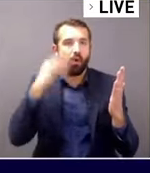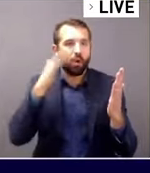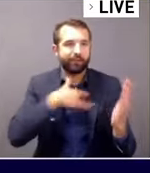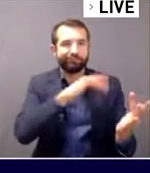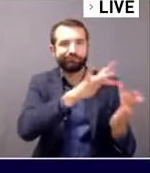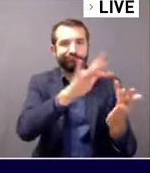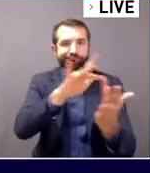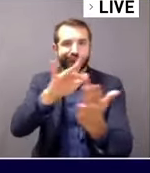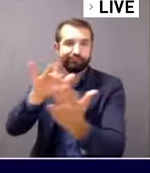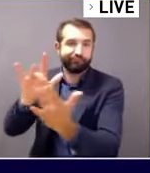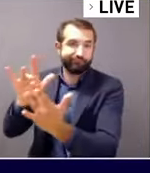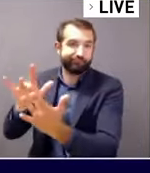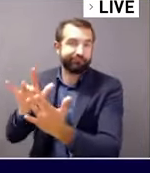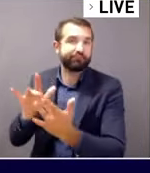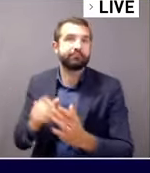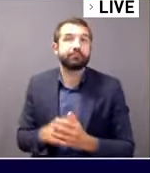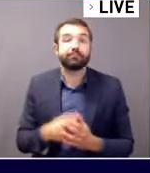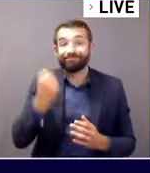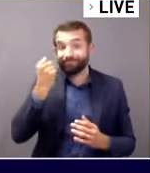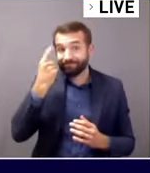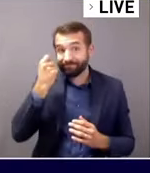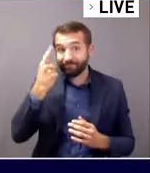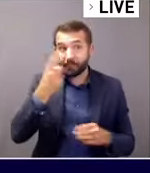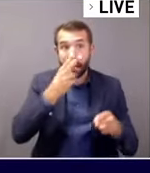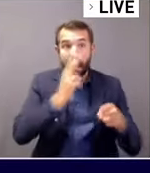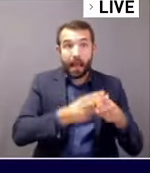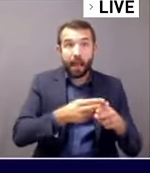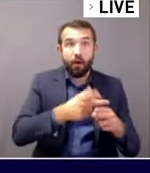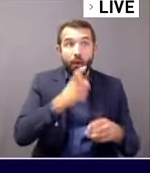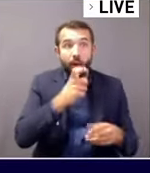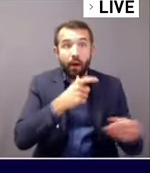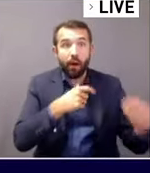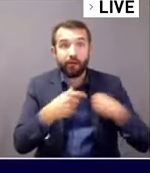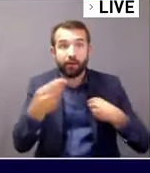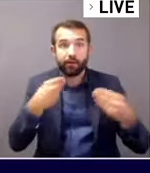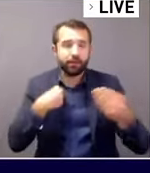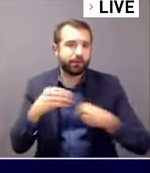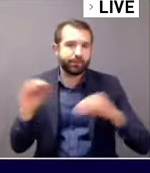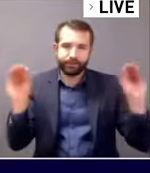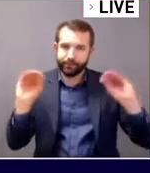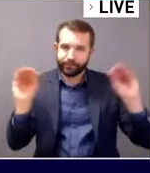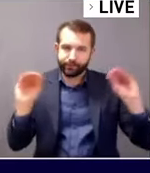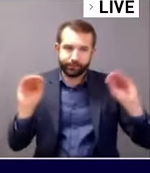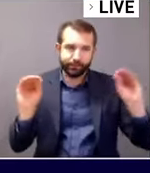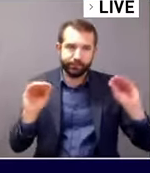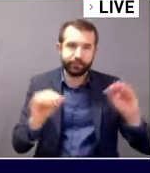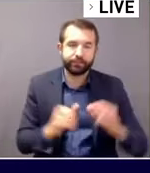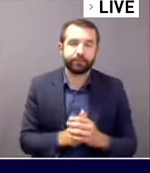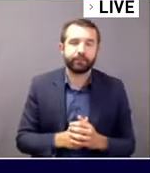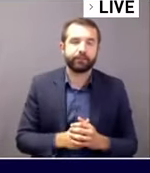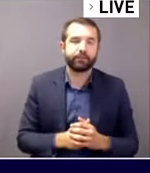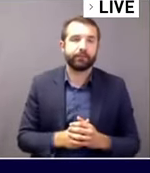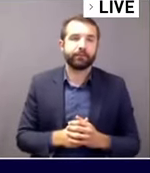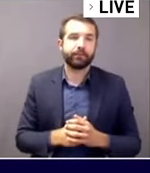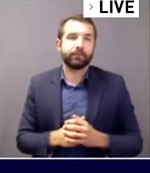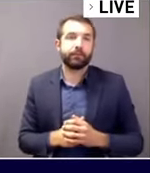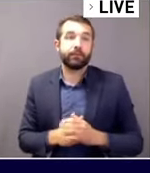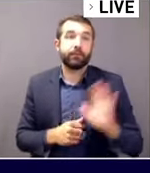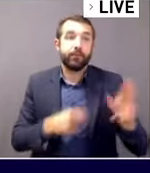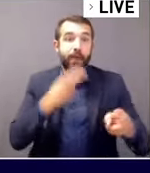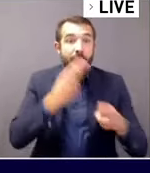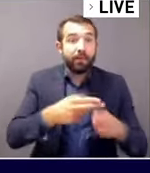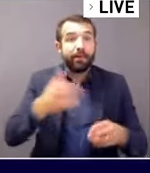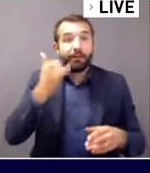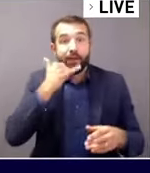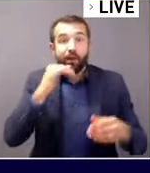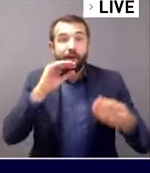out to those folks, but we will not tell any of those people who gave us their